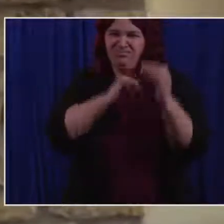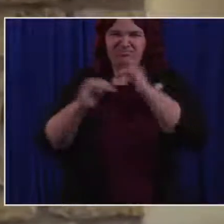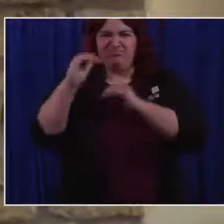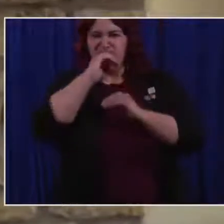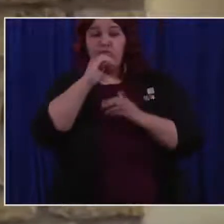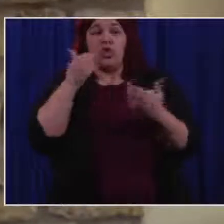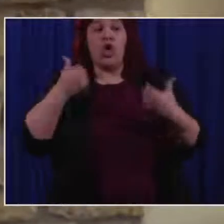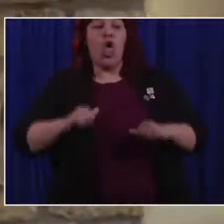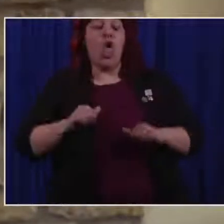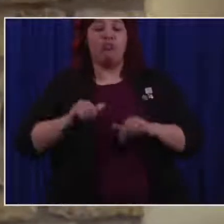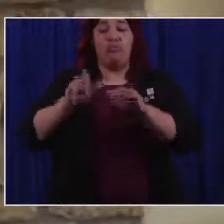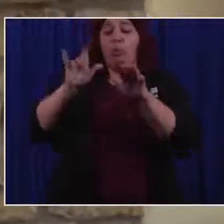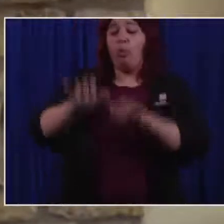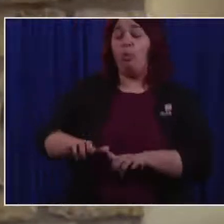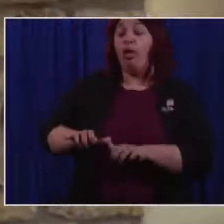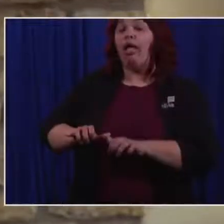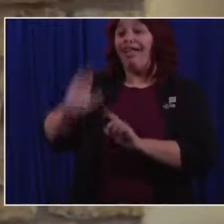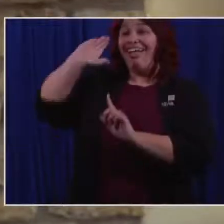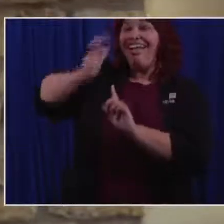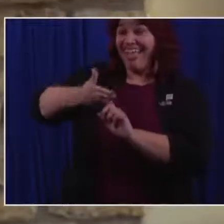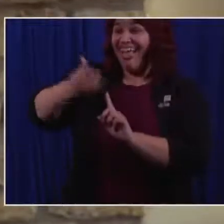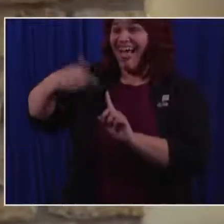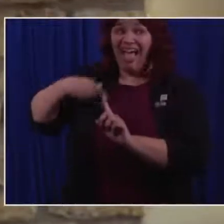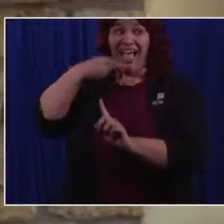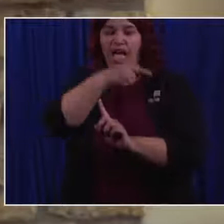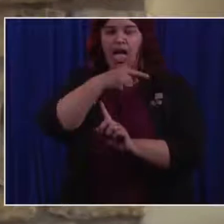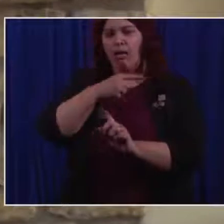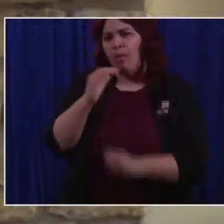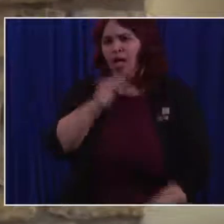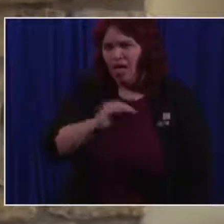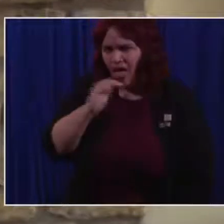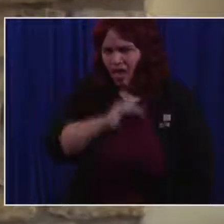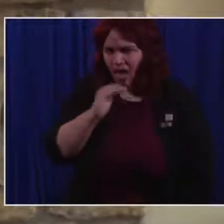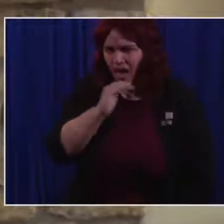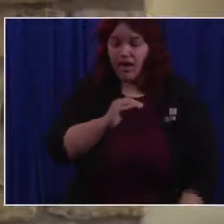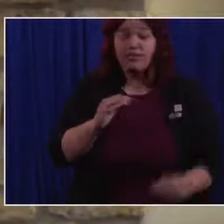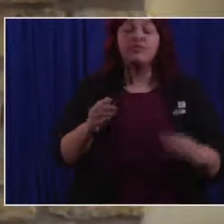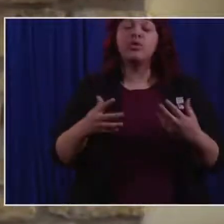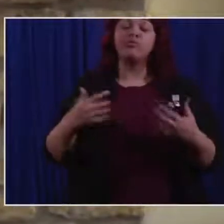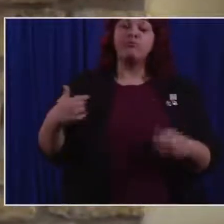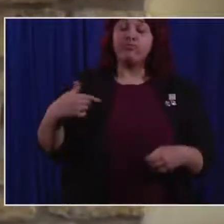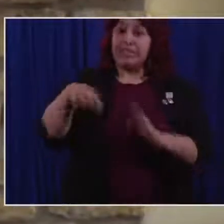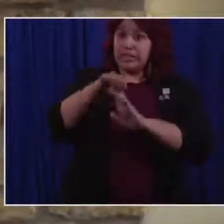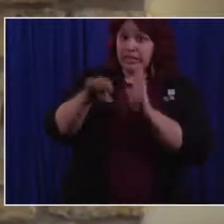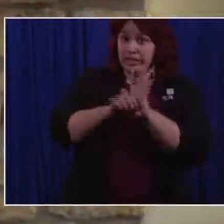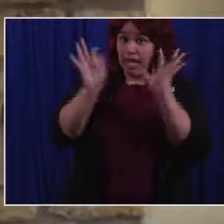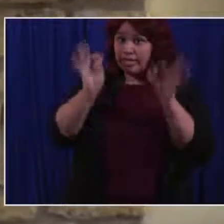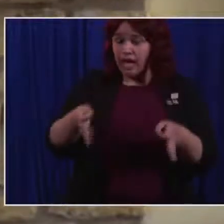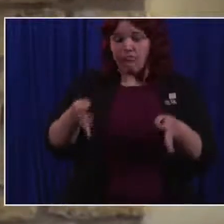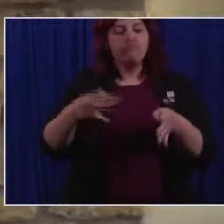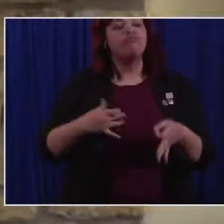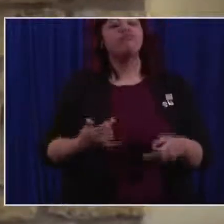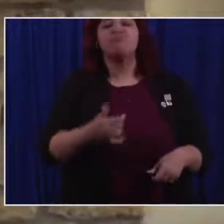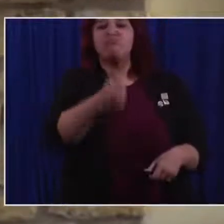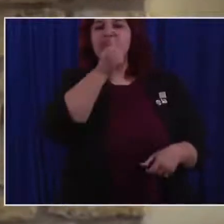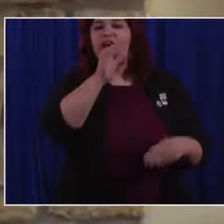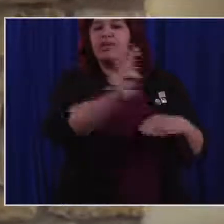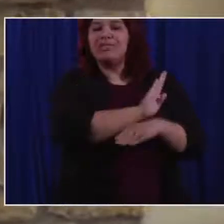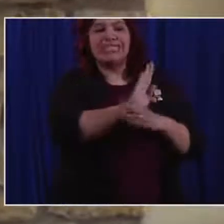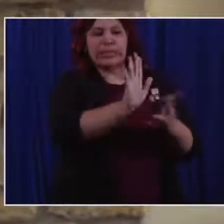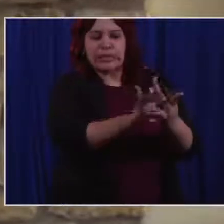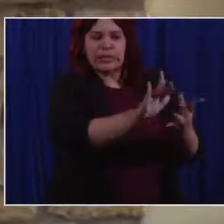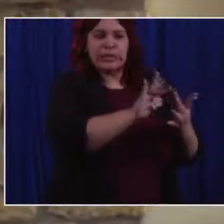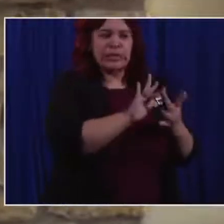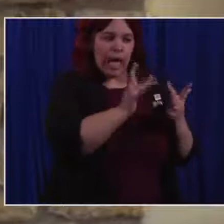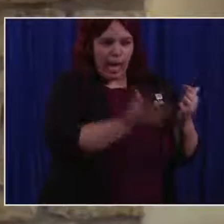states around the nation. We've enlisted the help from the private sector, as we've announced, to help us both fix